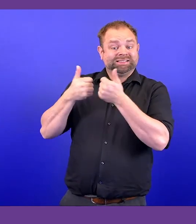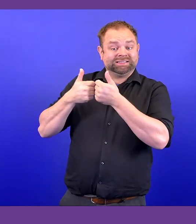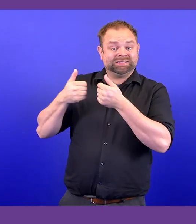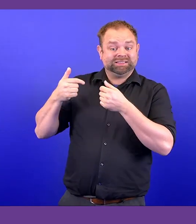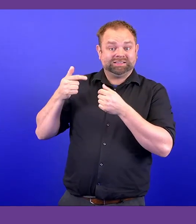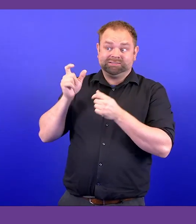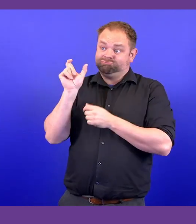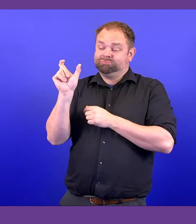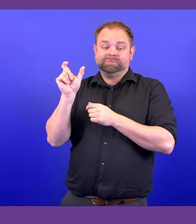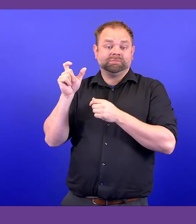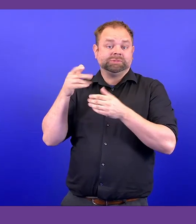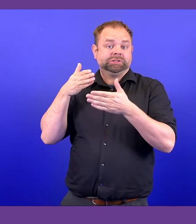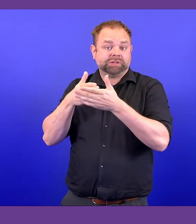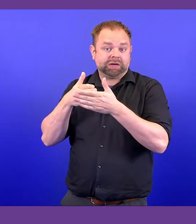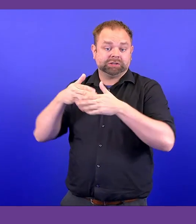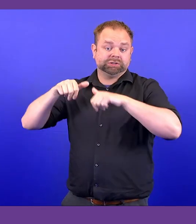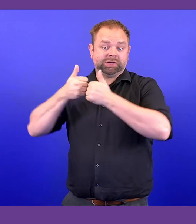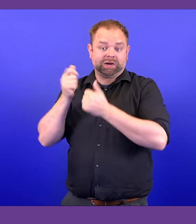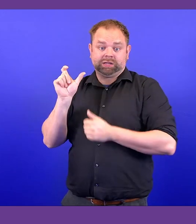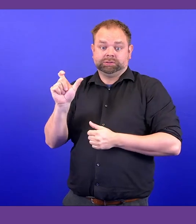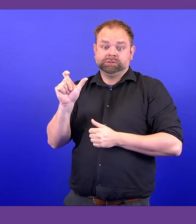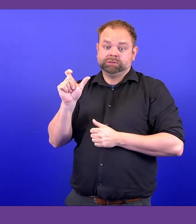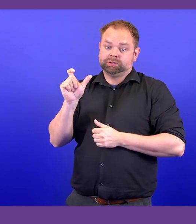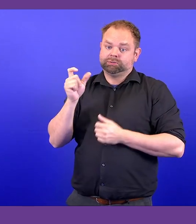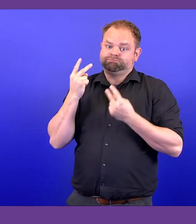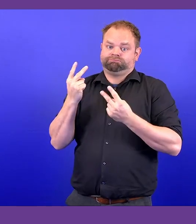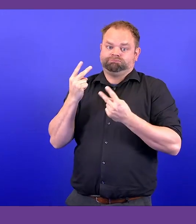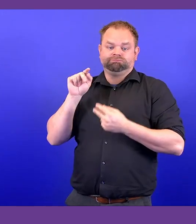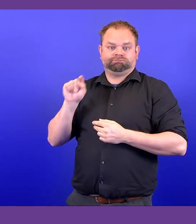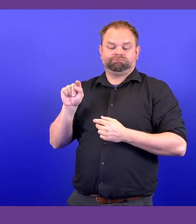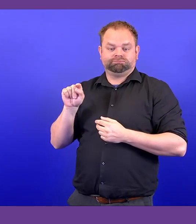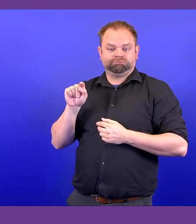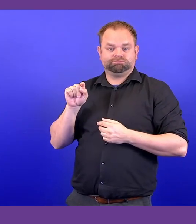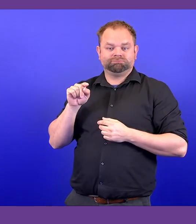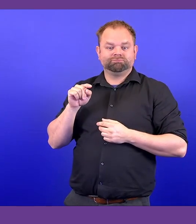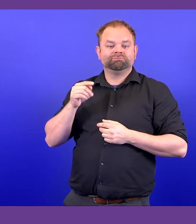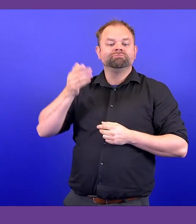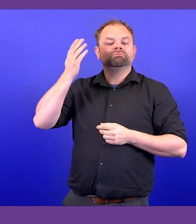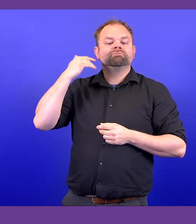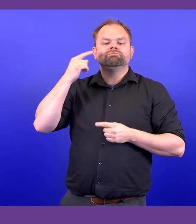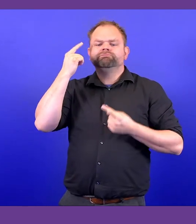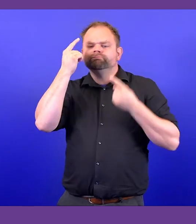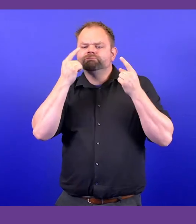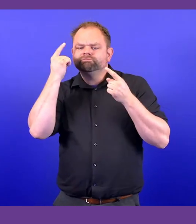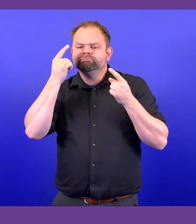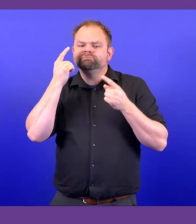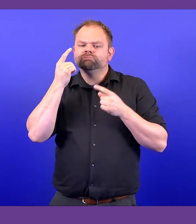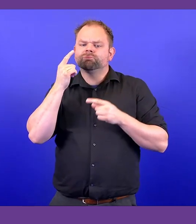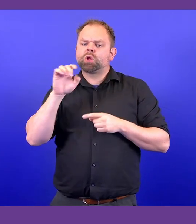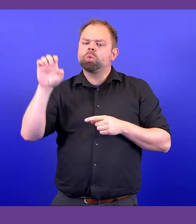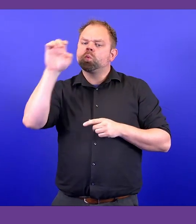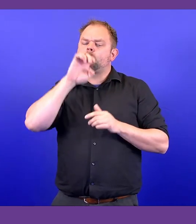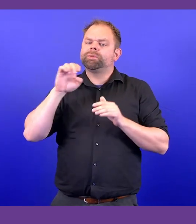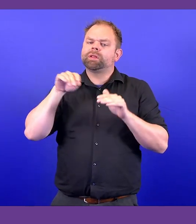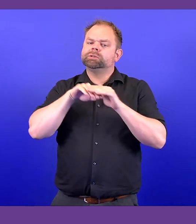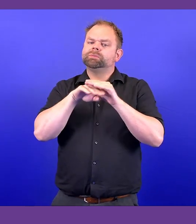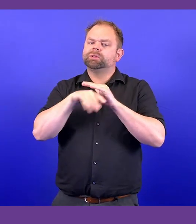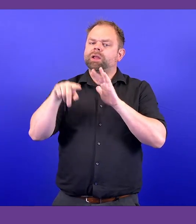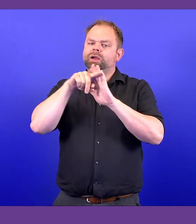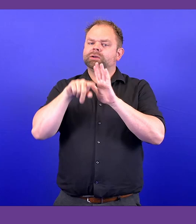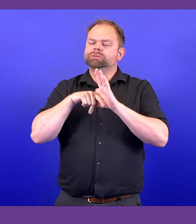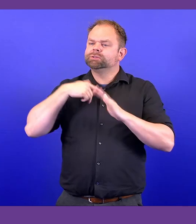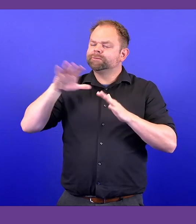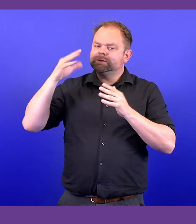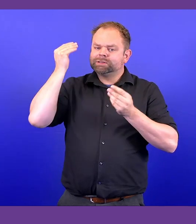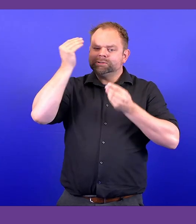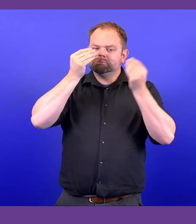ones. So I personally was actually very disappointed that we did not manage to include more in the Accessibility Act. So I